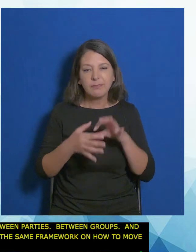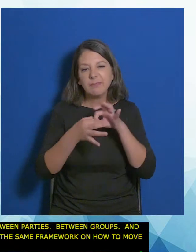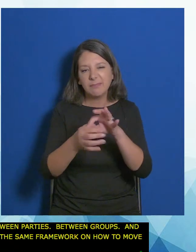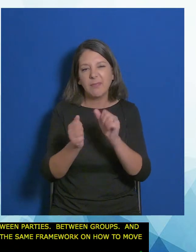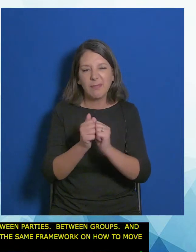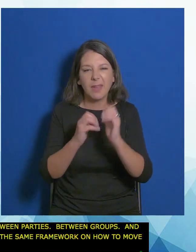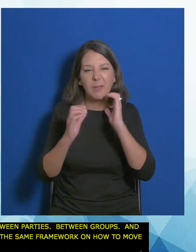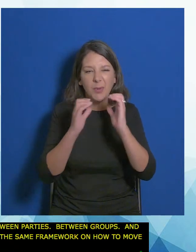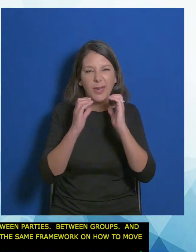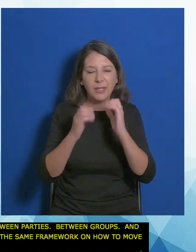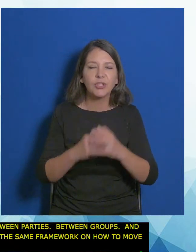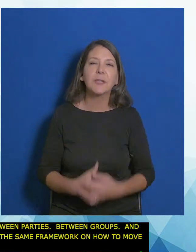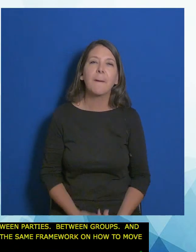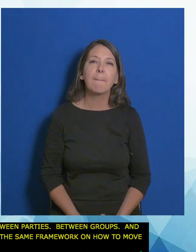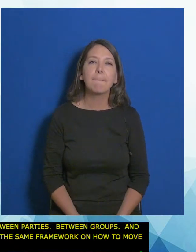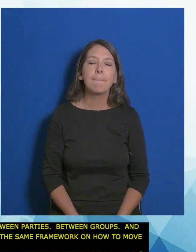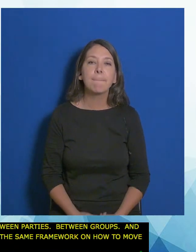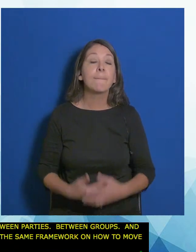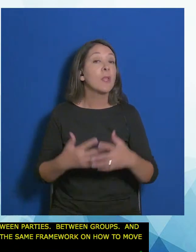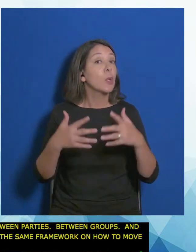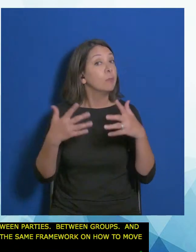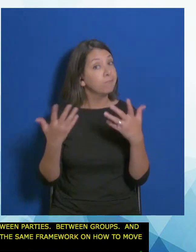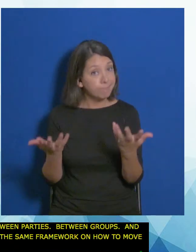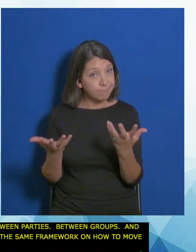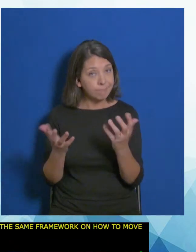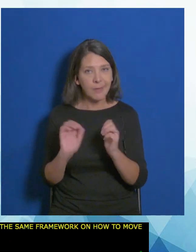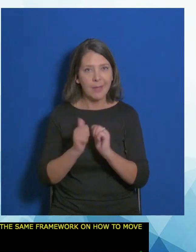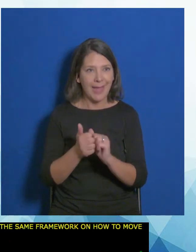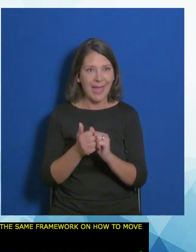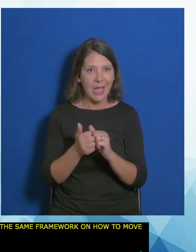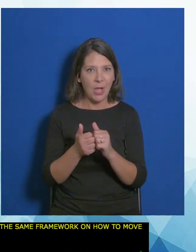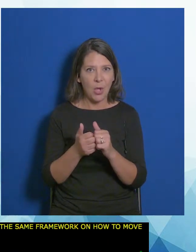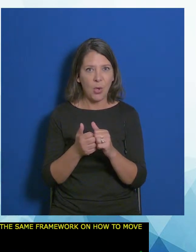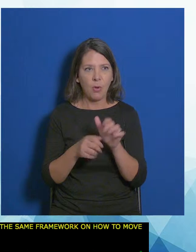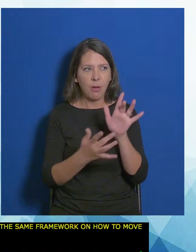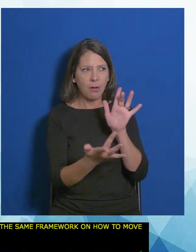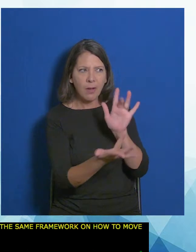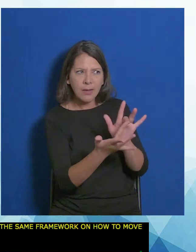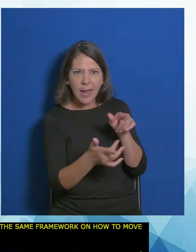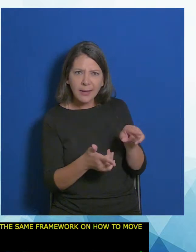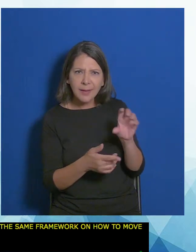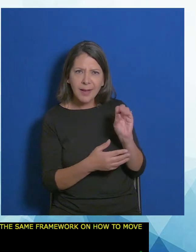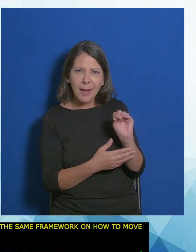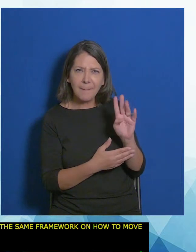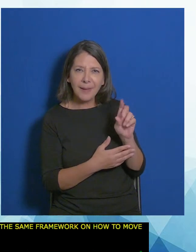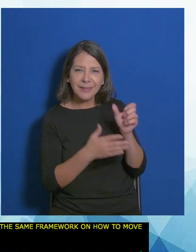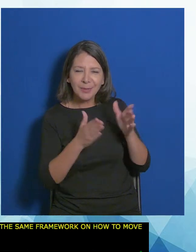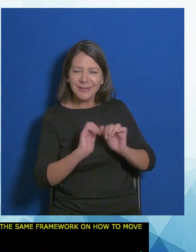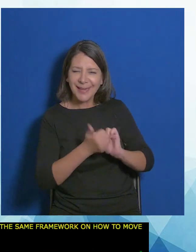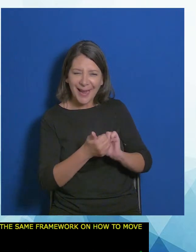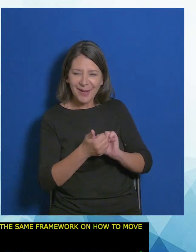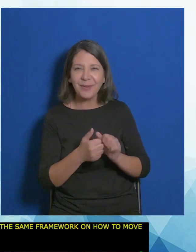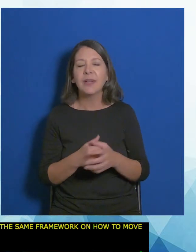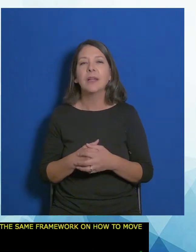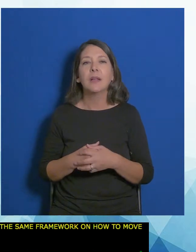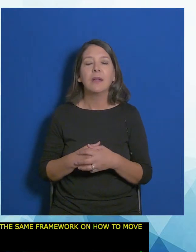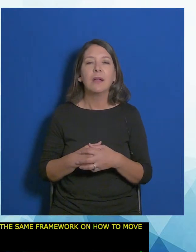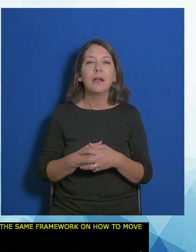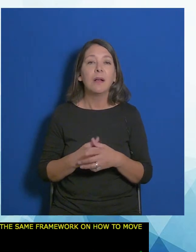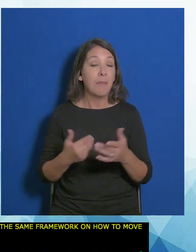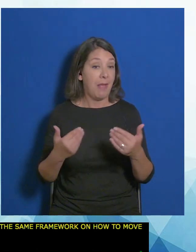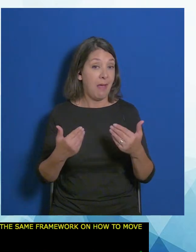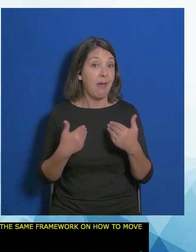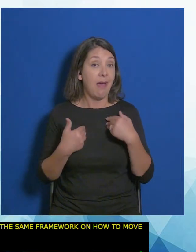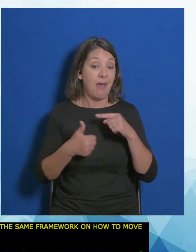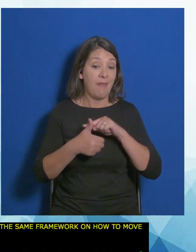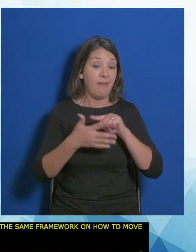communication. So how do you engage the ombudsperson? We have